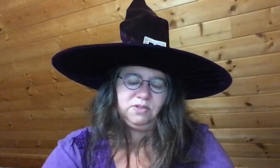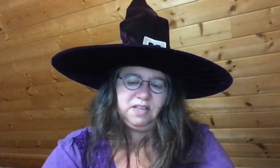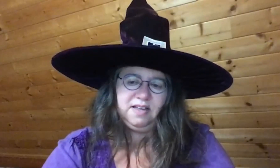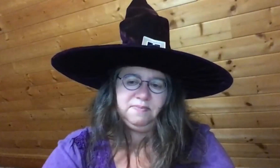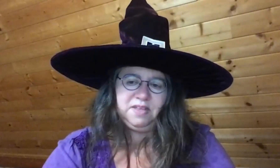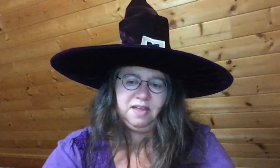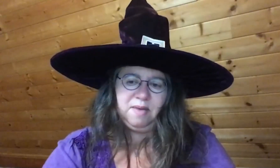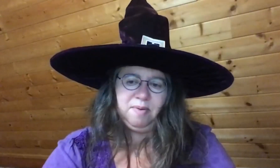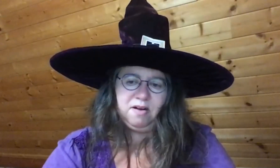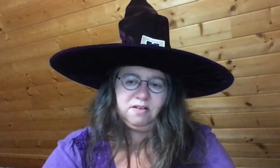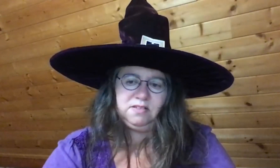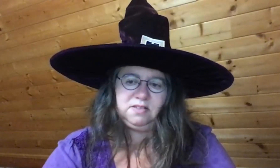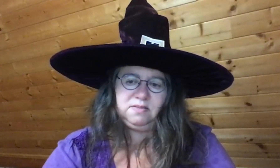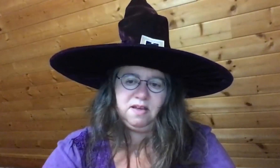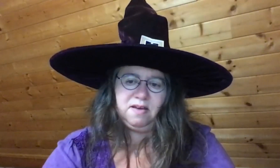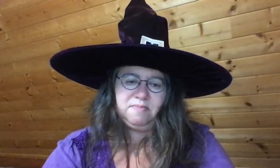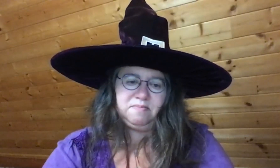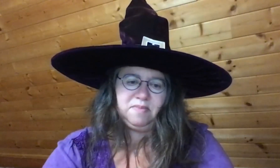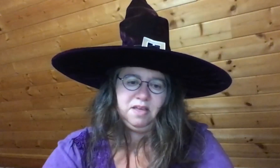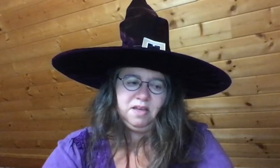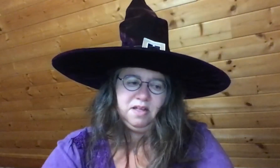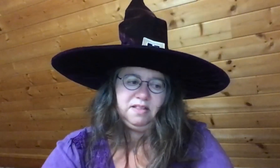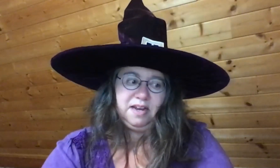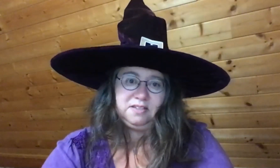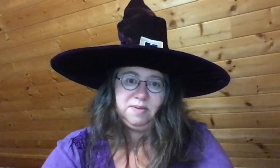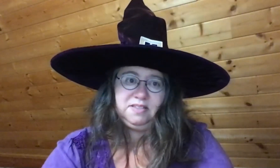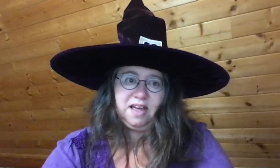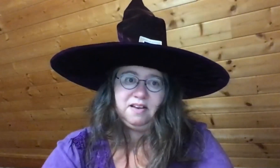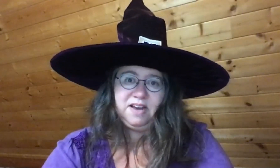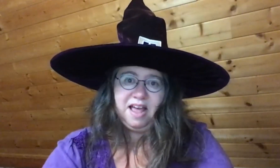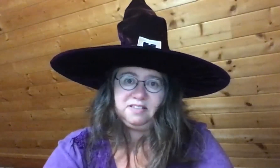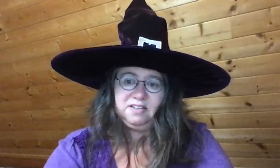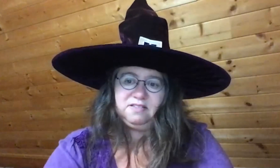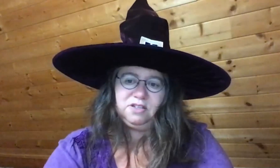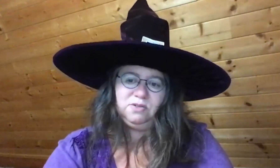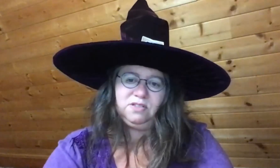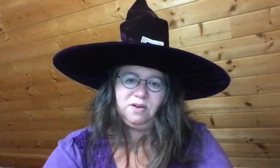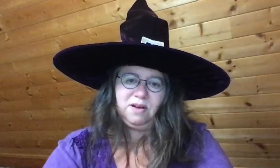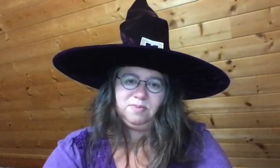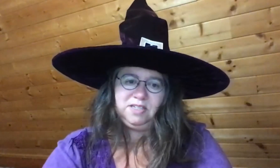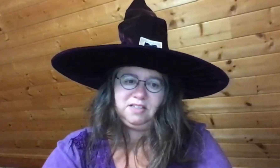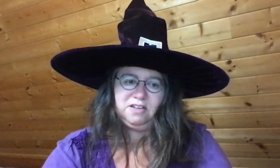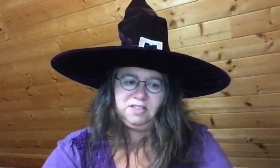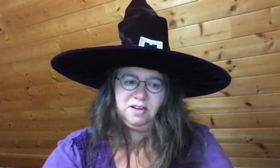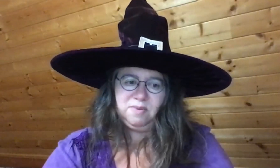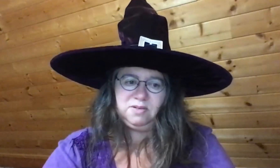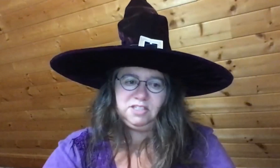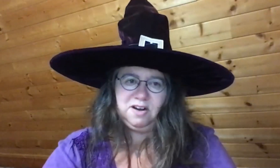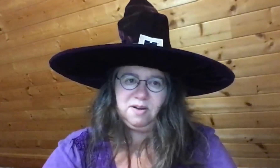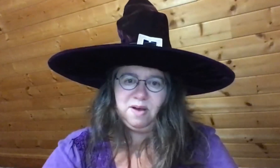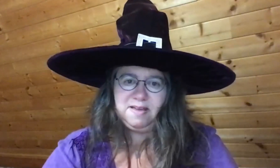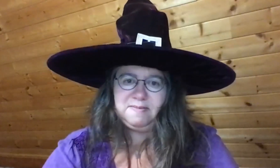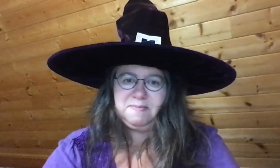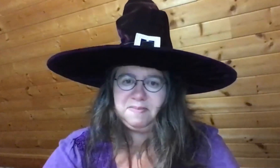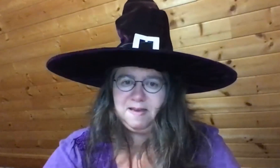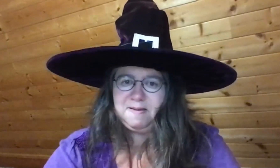died of suicide, and my partner's late husband died of an accident too. So I was particularly interested in what you were